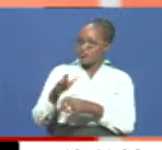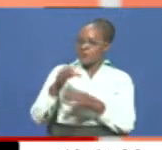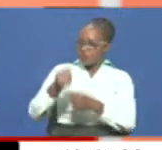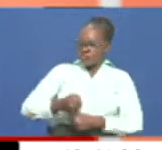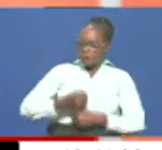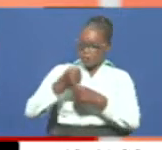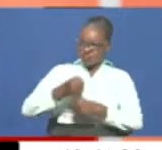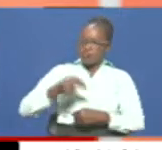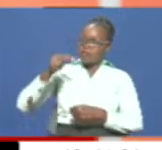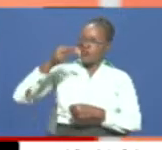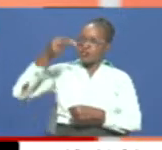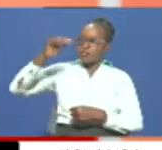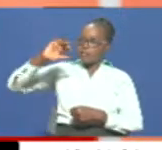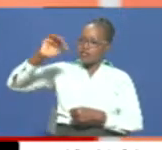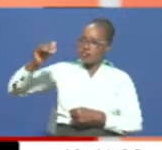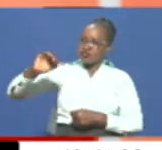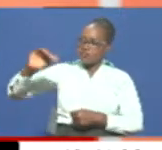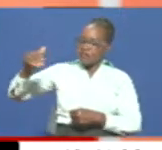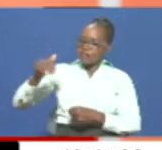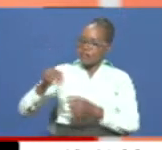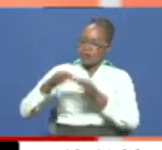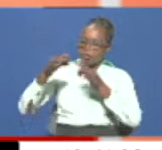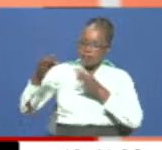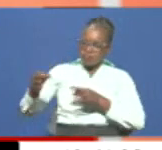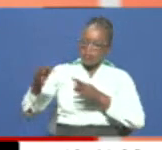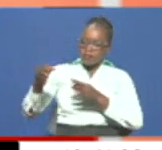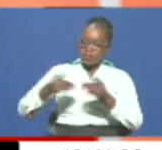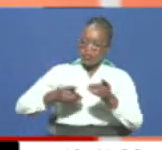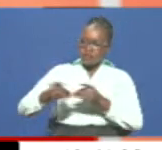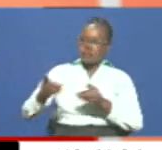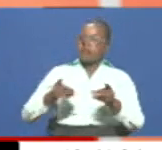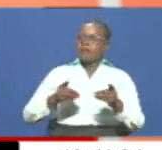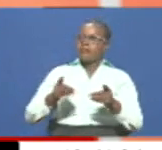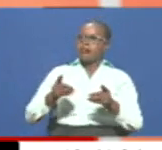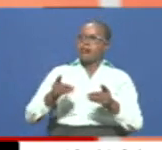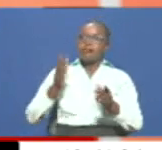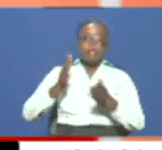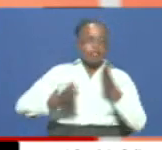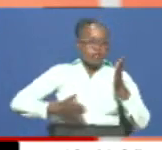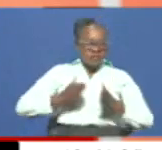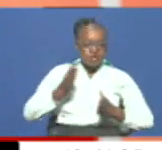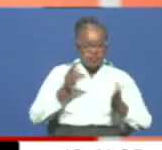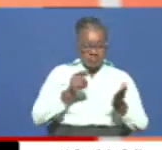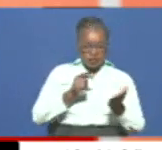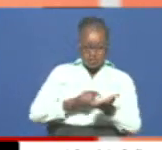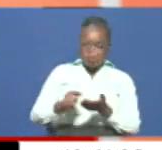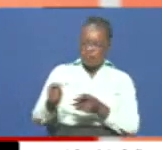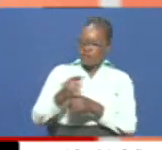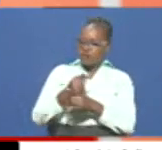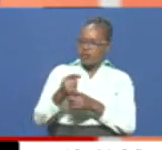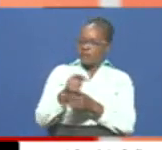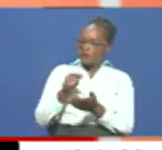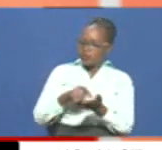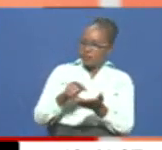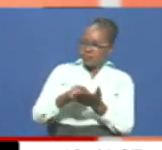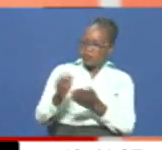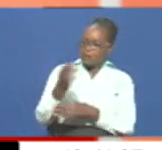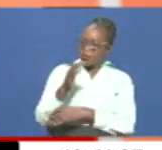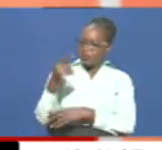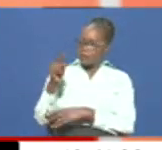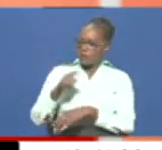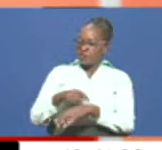a lot of our long-distance athletes train. We went and planted trees. And it was just at the right time